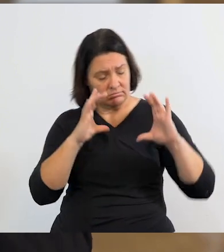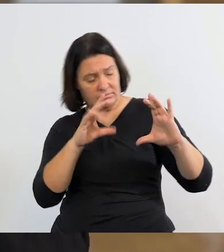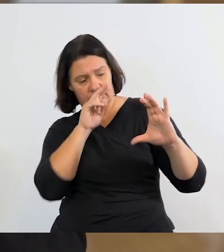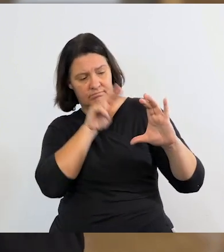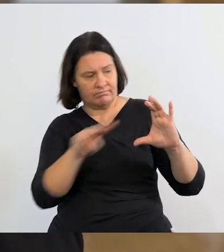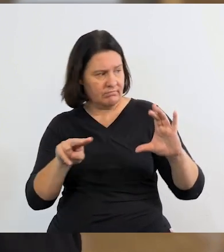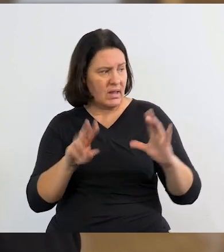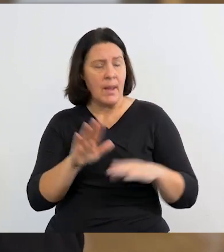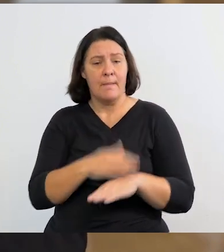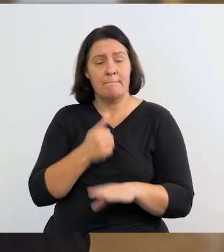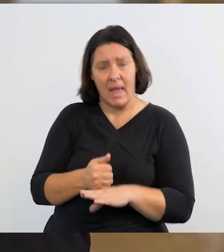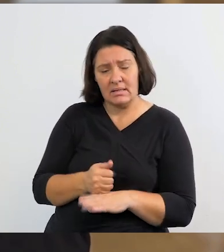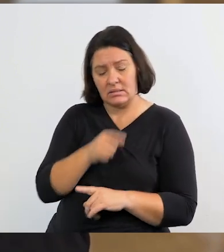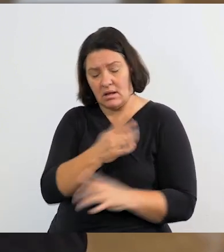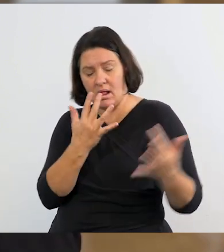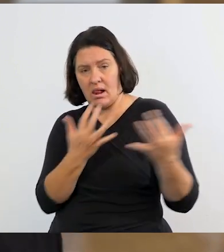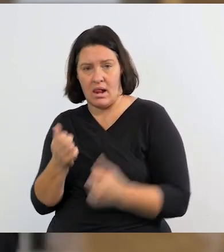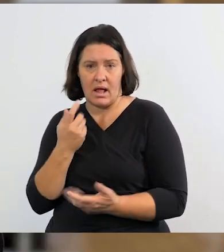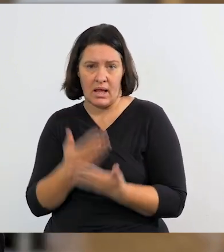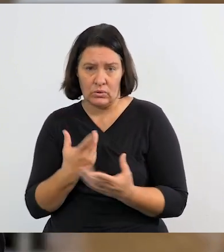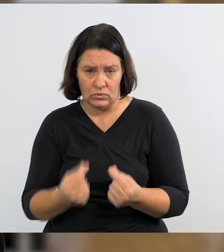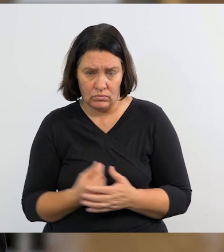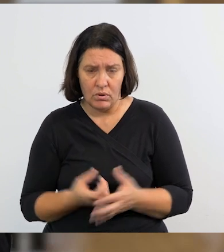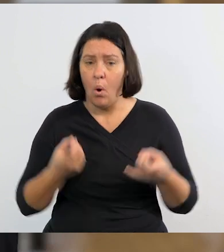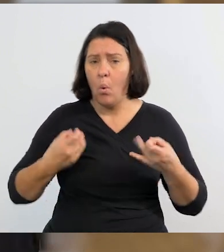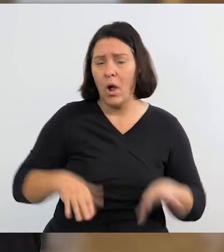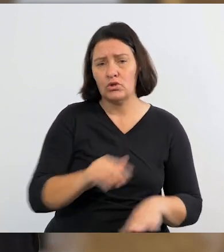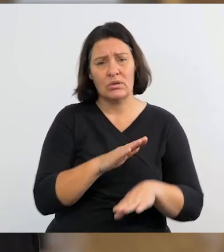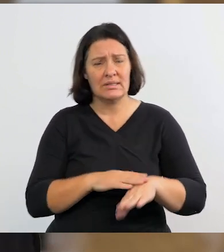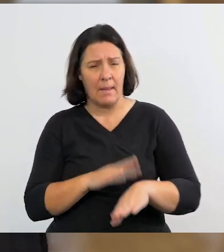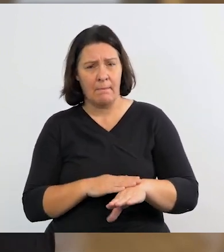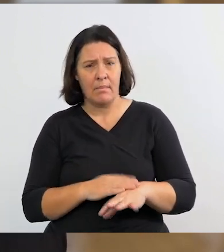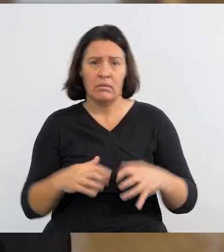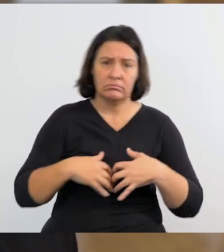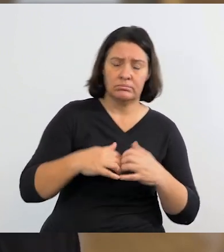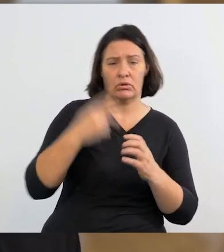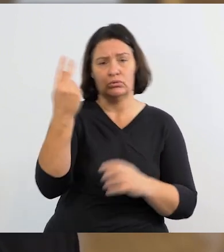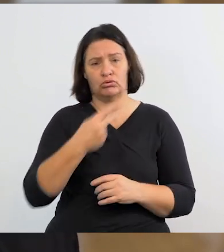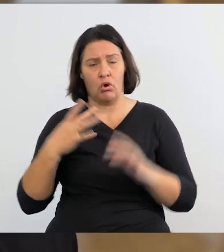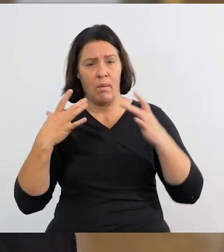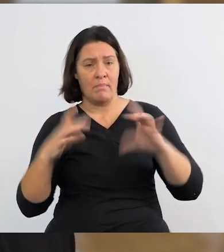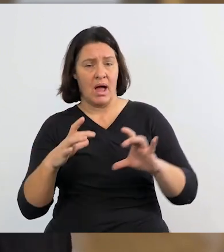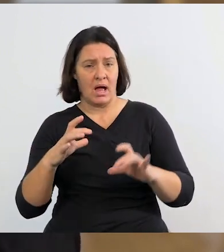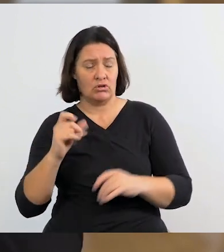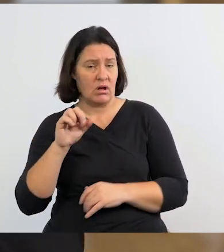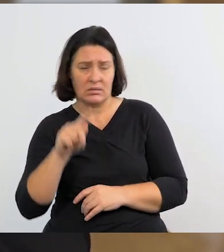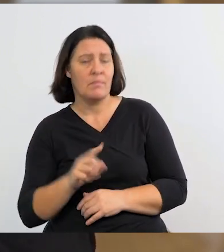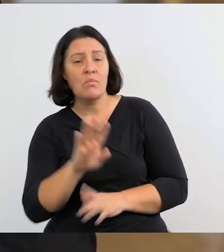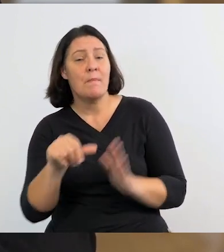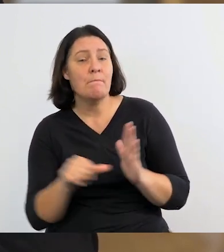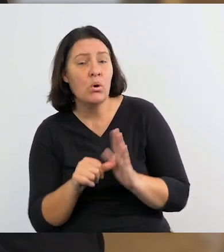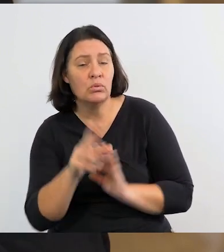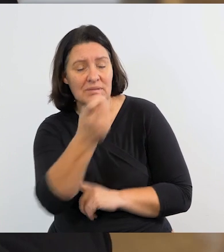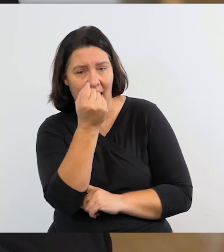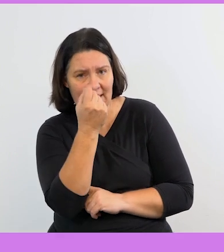do calculations based on pie charts. So I don't want you to waste your time basically trying to draw a pie chart, but it's important though